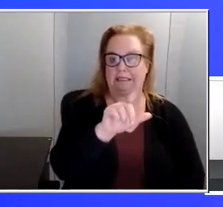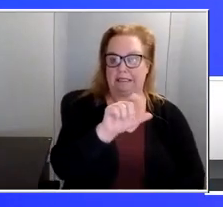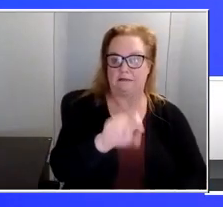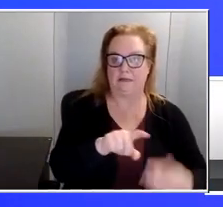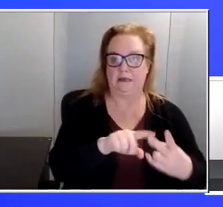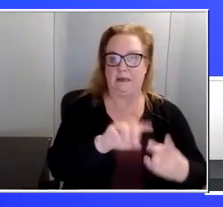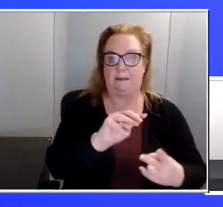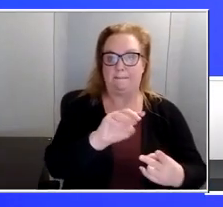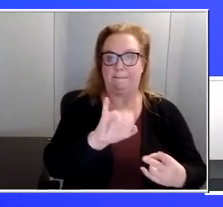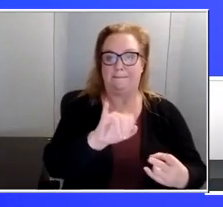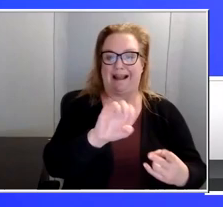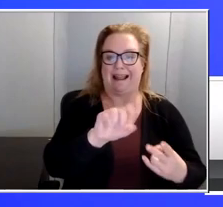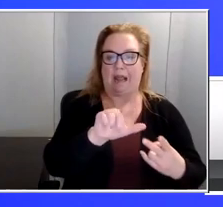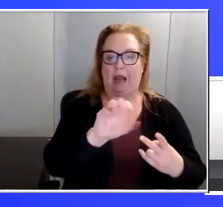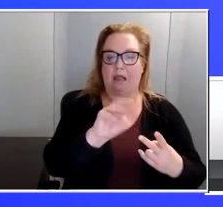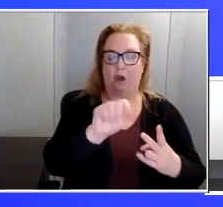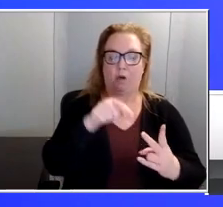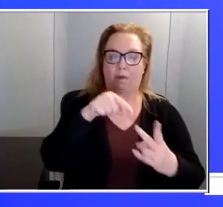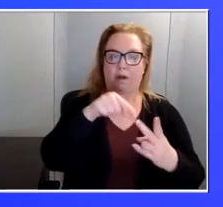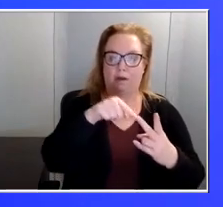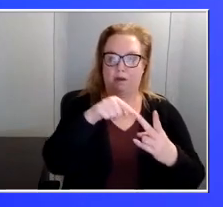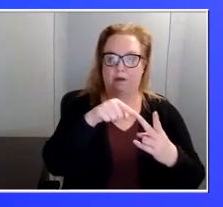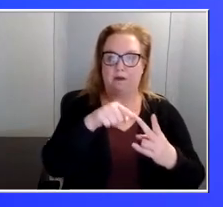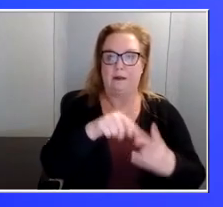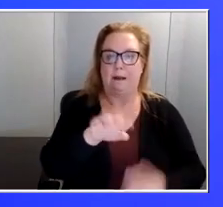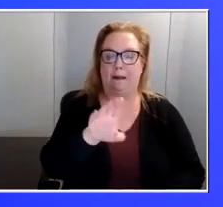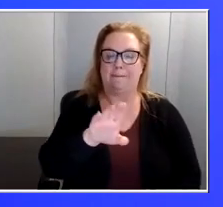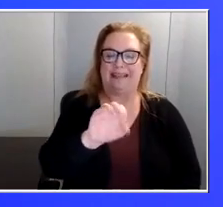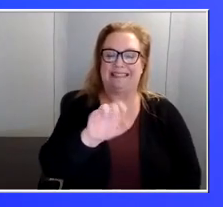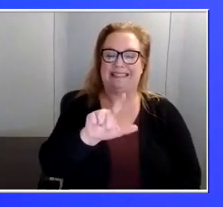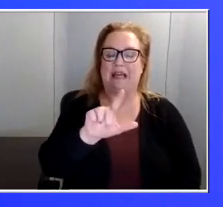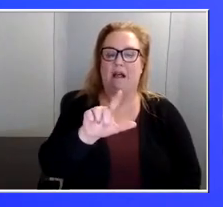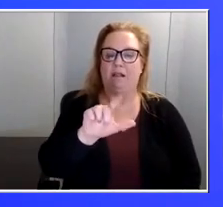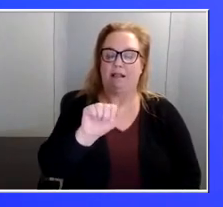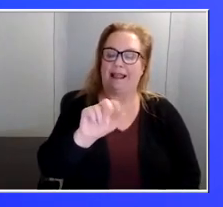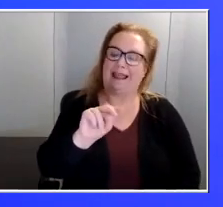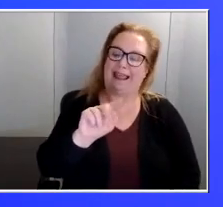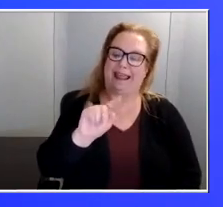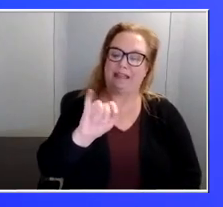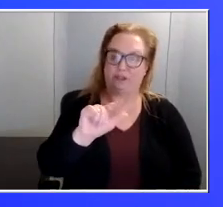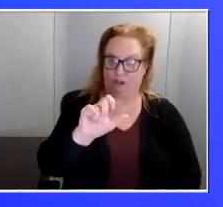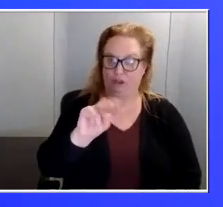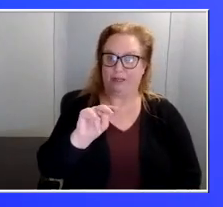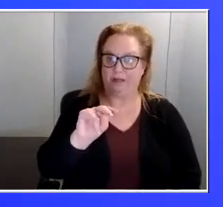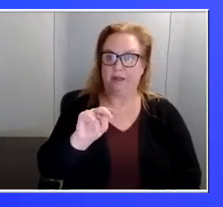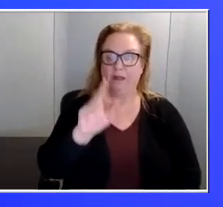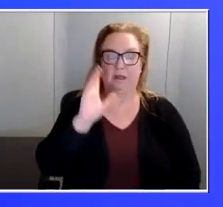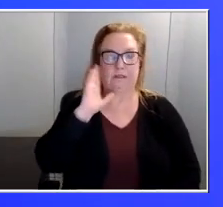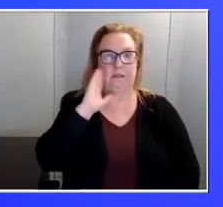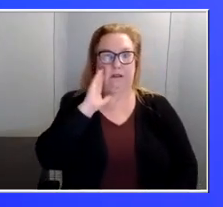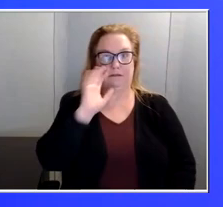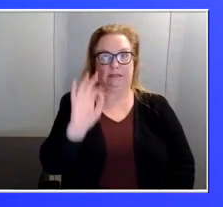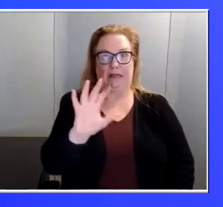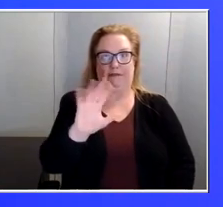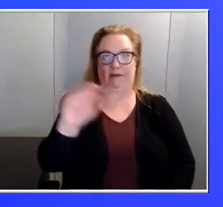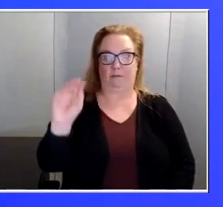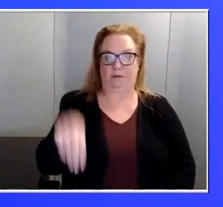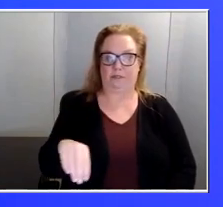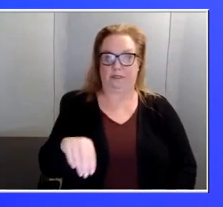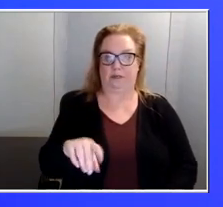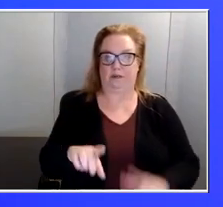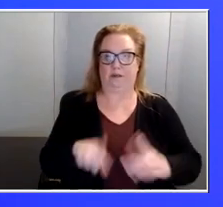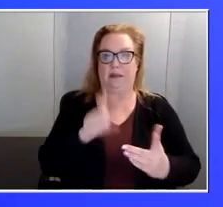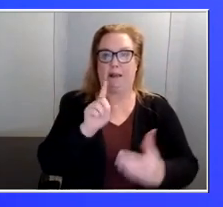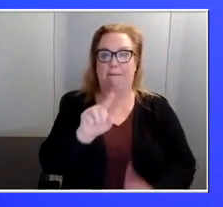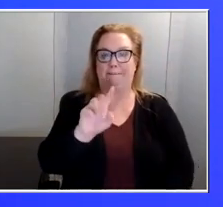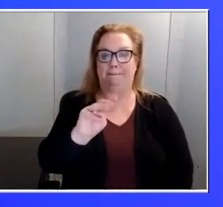specifically a target called BCMA, B-cell maturation antigen, which is now well known. It's 95% present in myeloma cells.